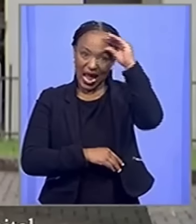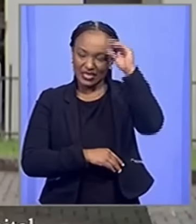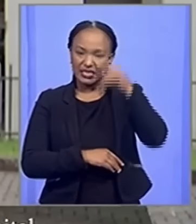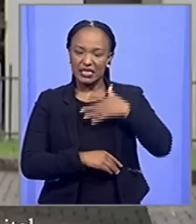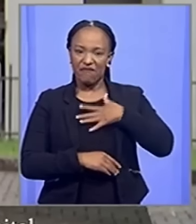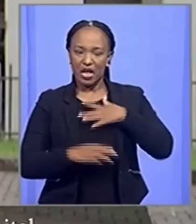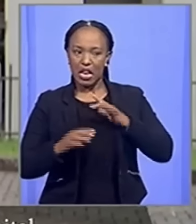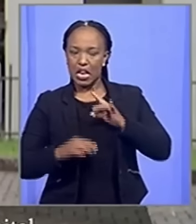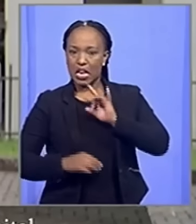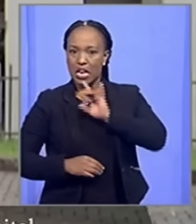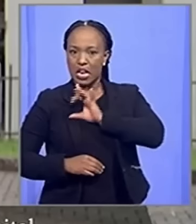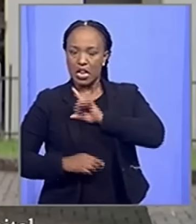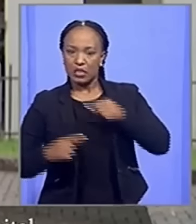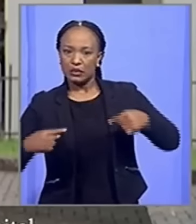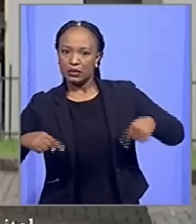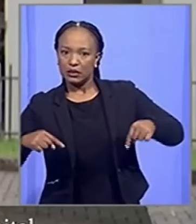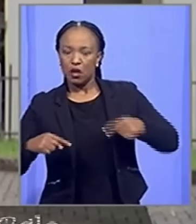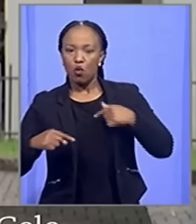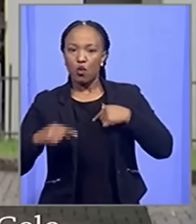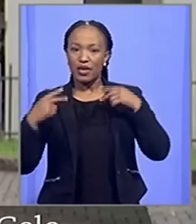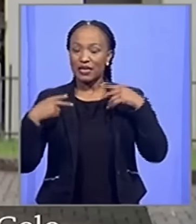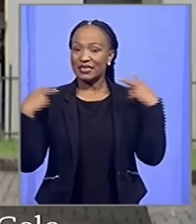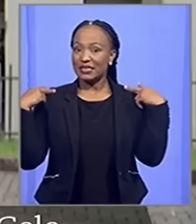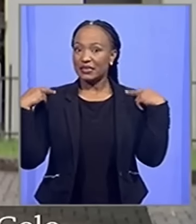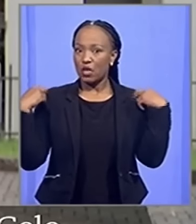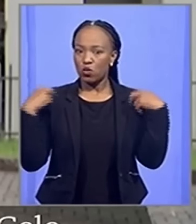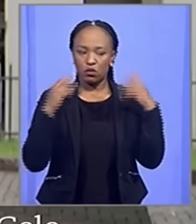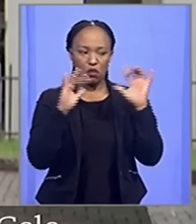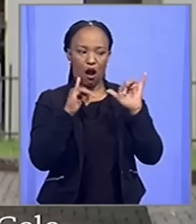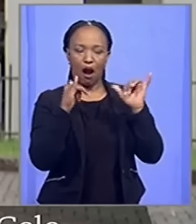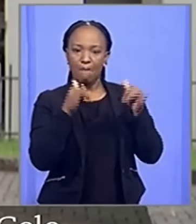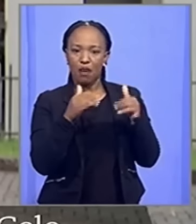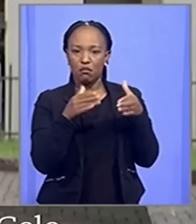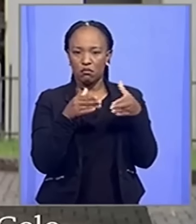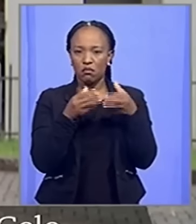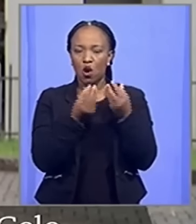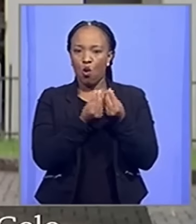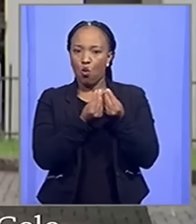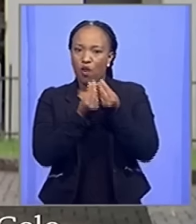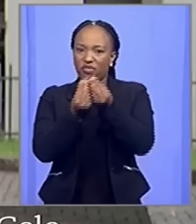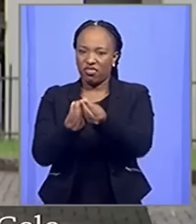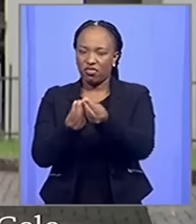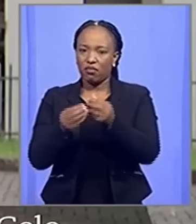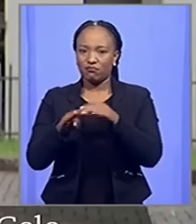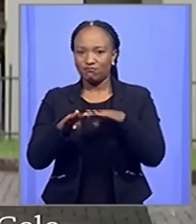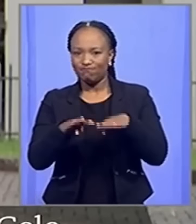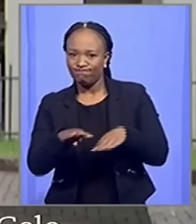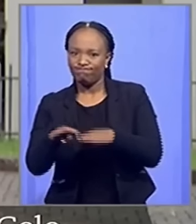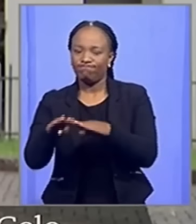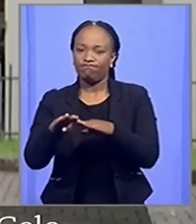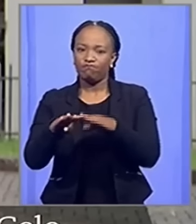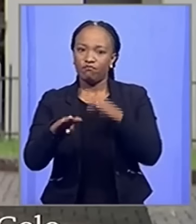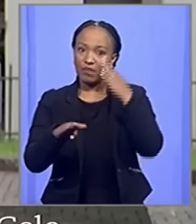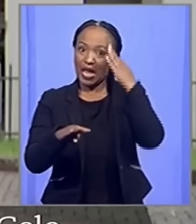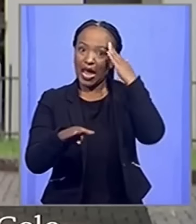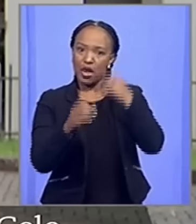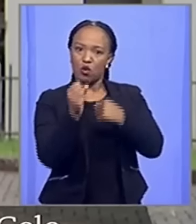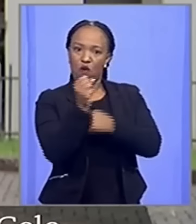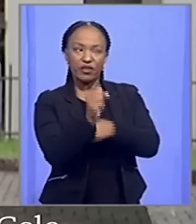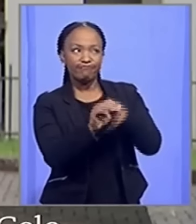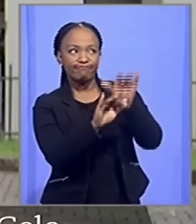the situation through our security company, whom he has also touched base with head office and also with